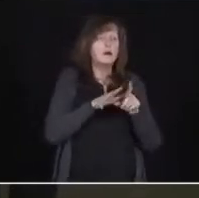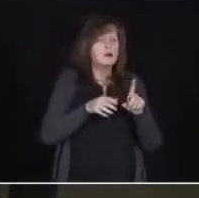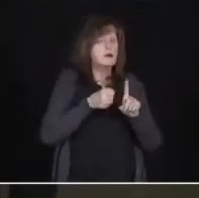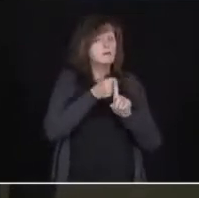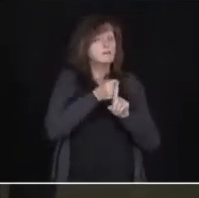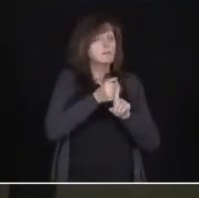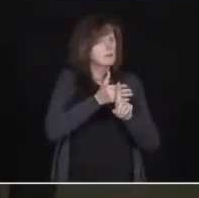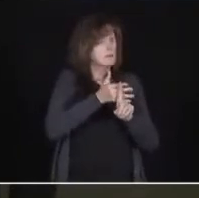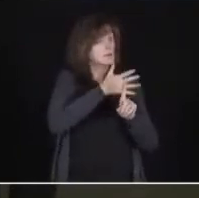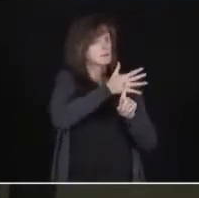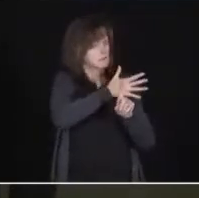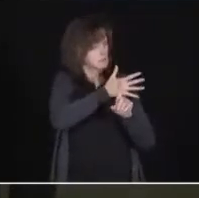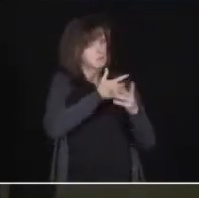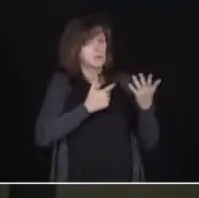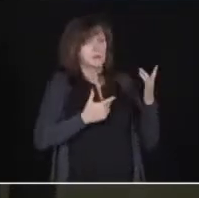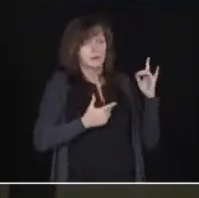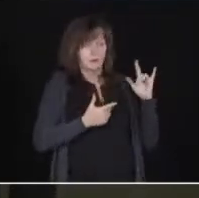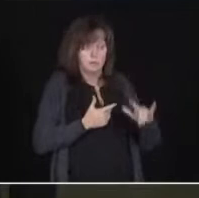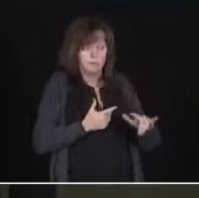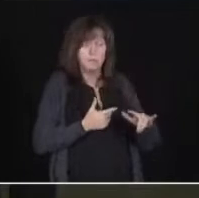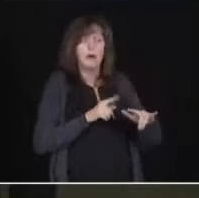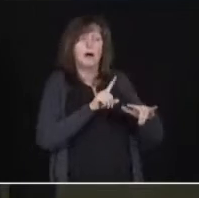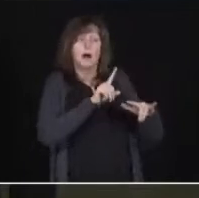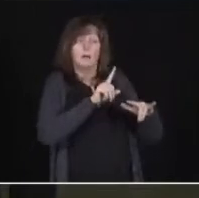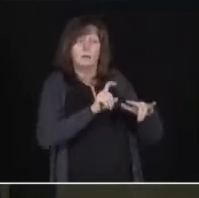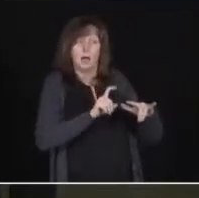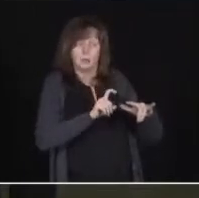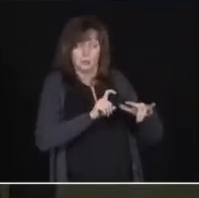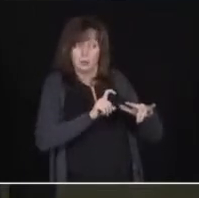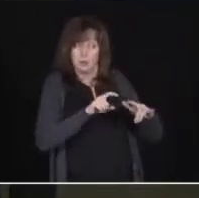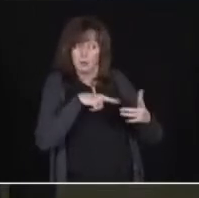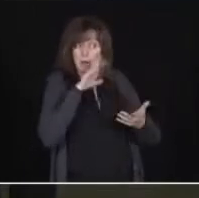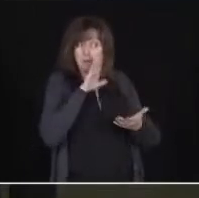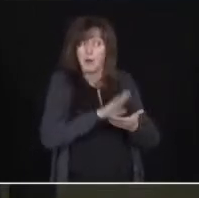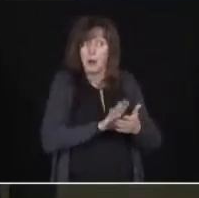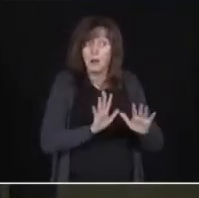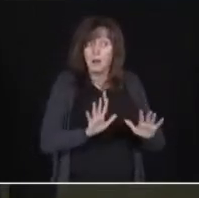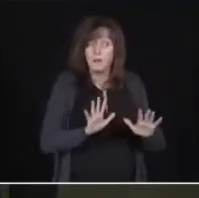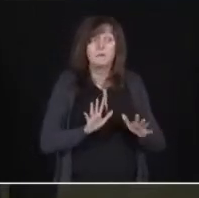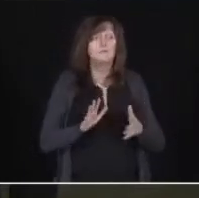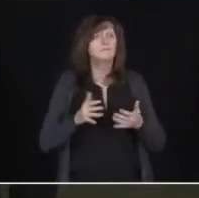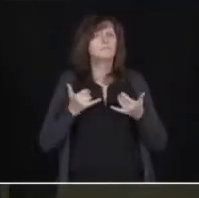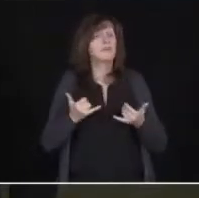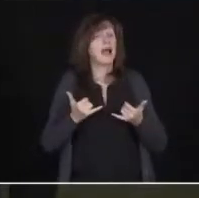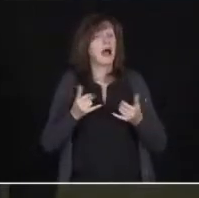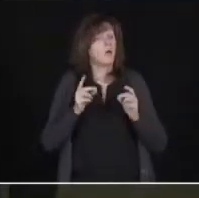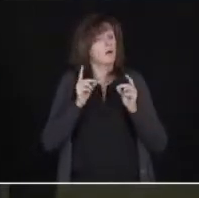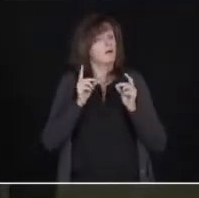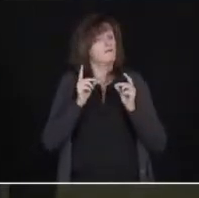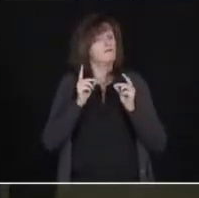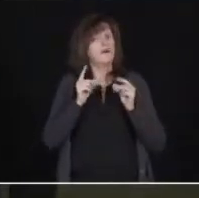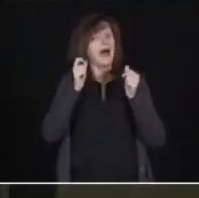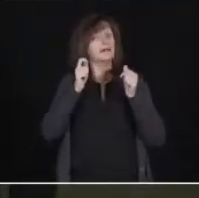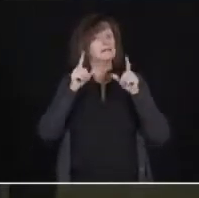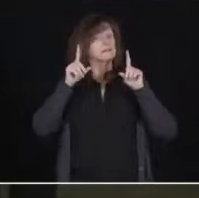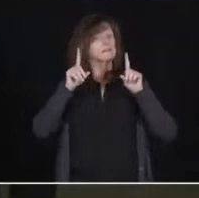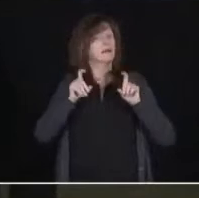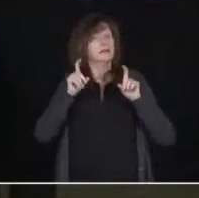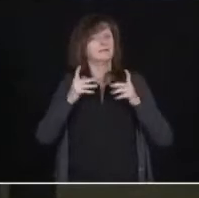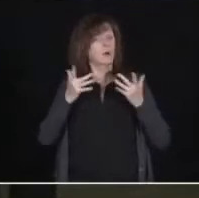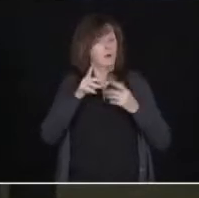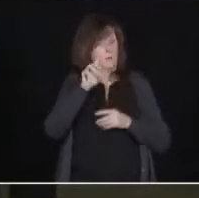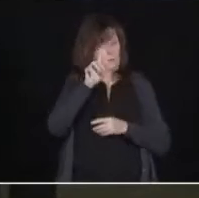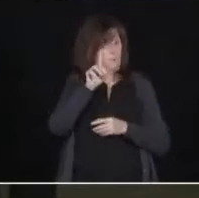game changer is the rapid test that we have with Abbott and giving us 100,000 kits. I think that's